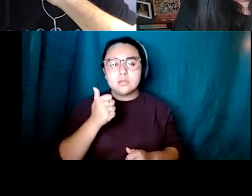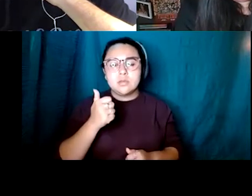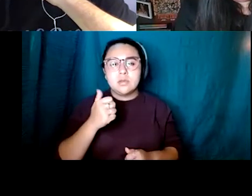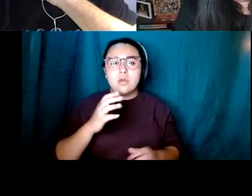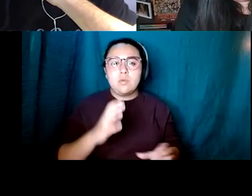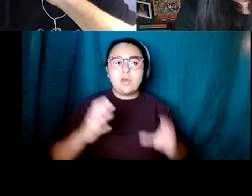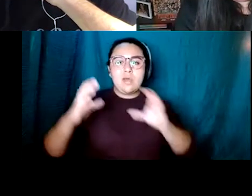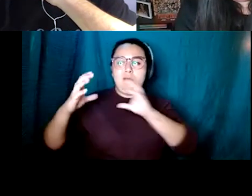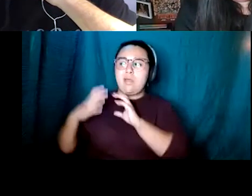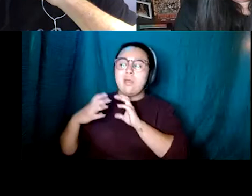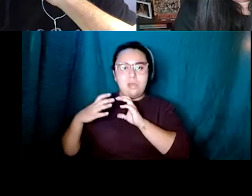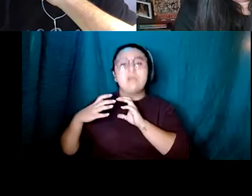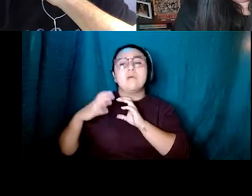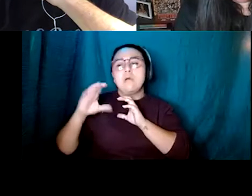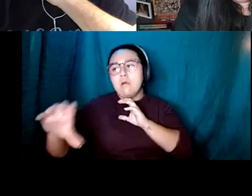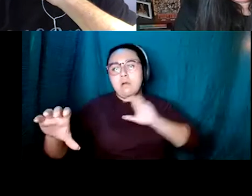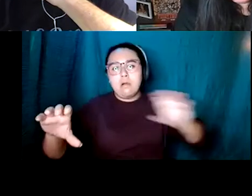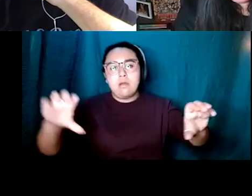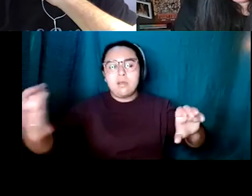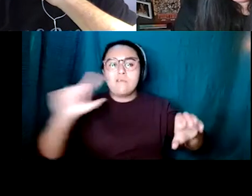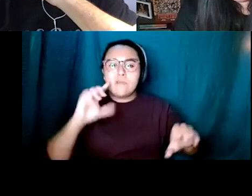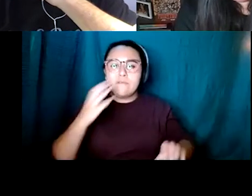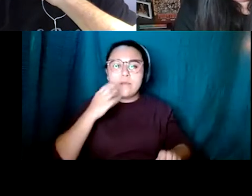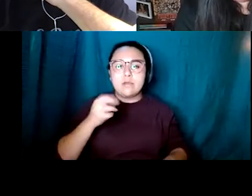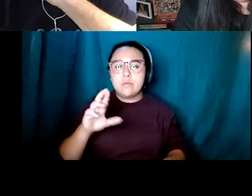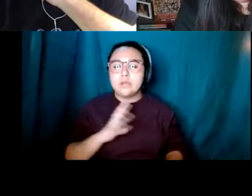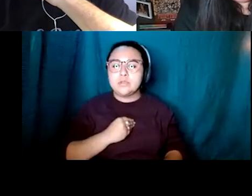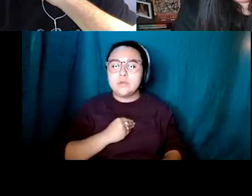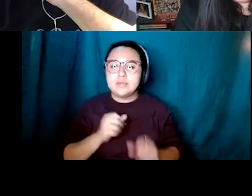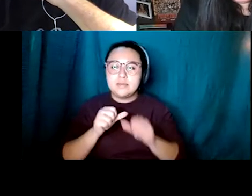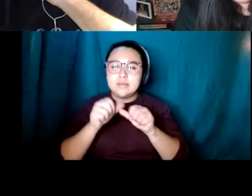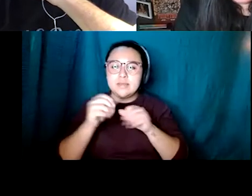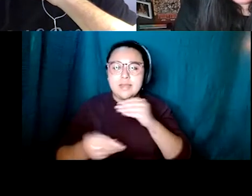of our fat and queer and fat and trans legacy.